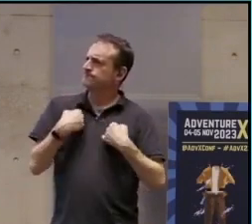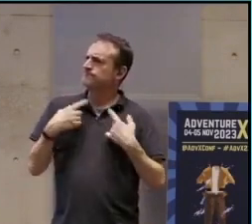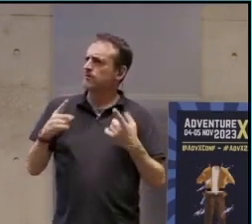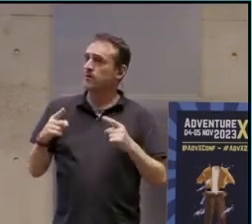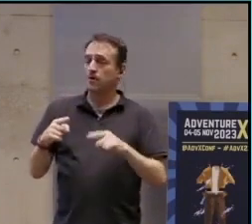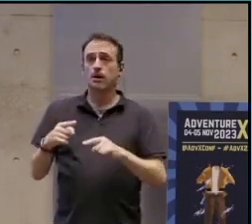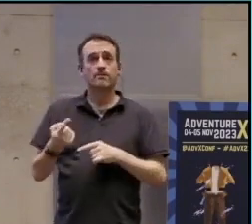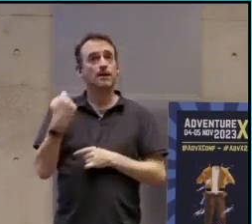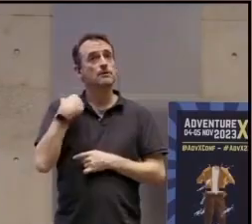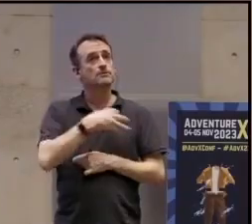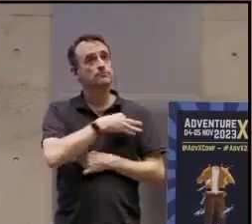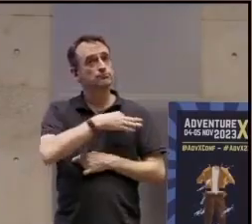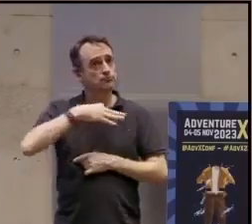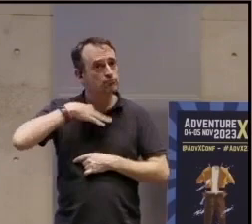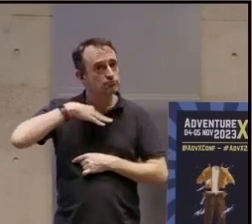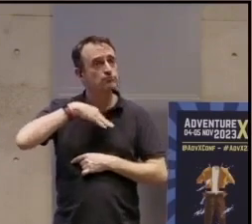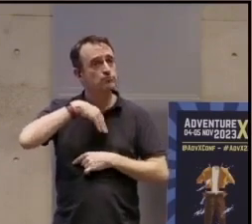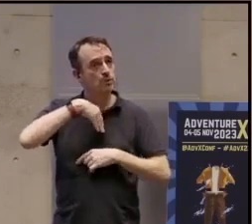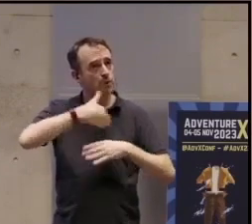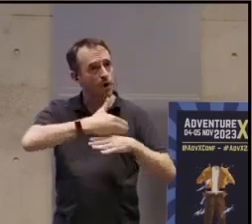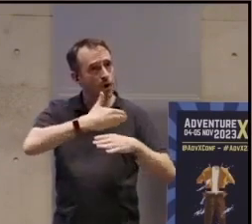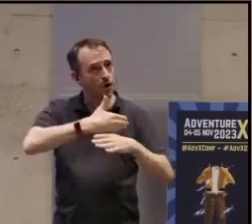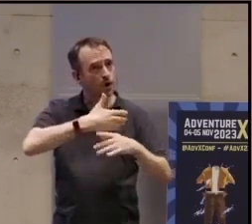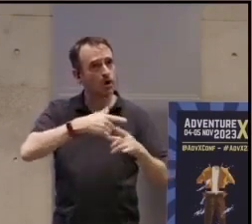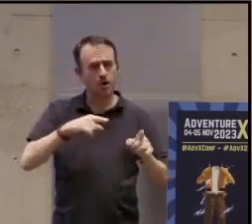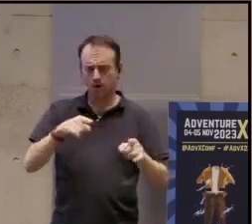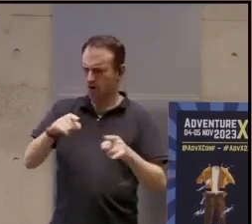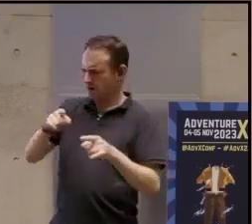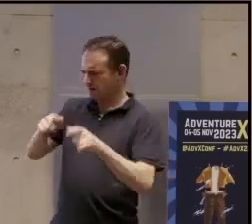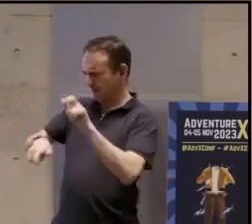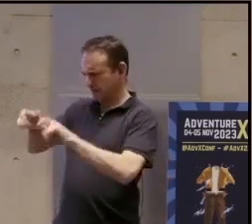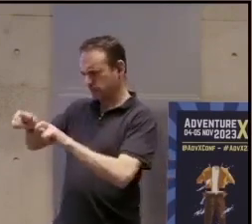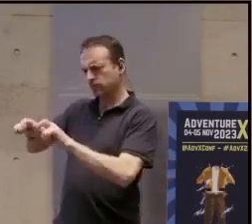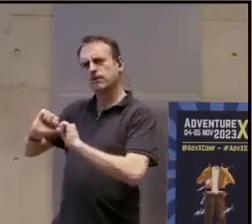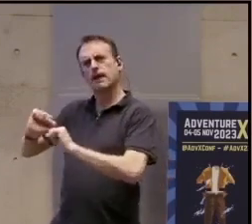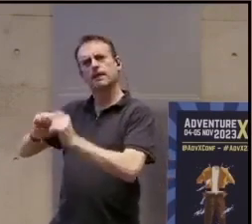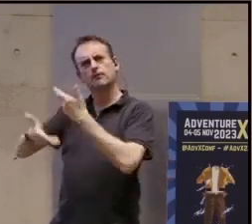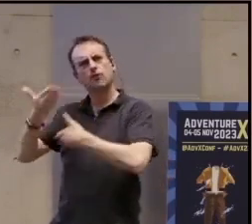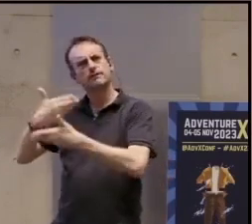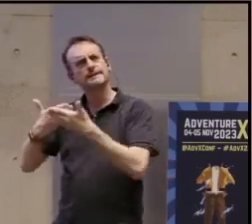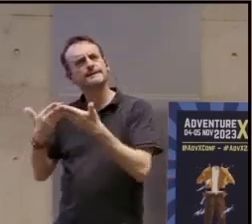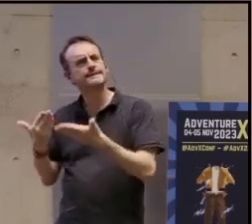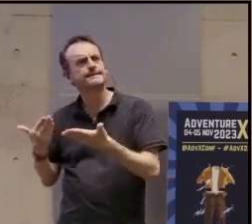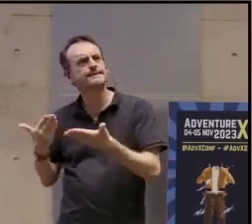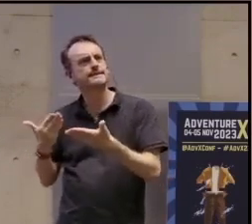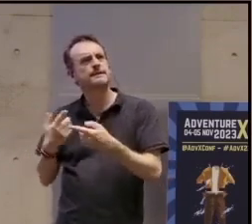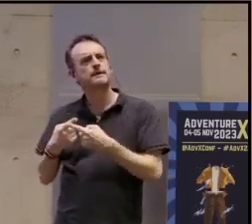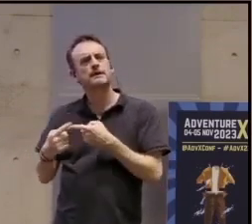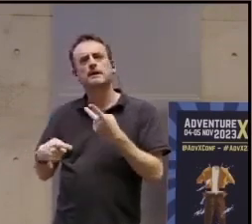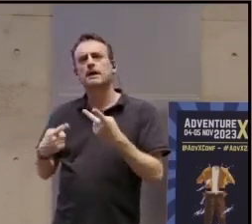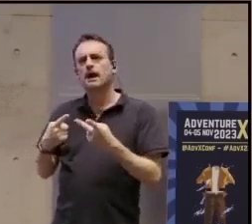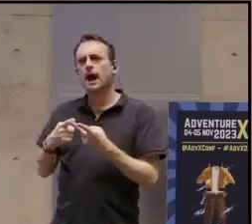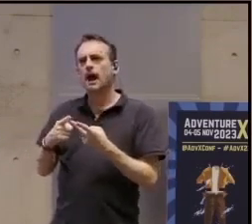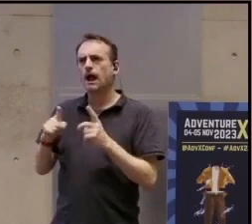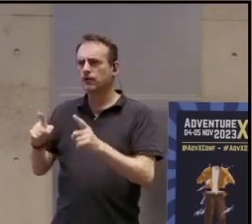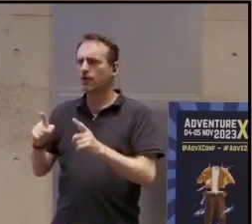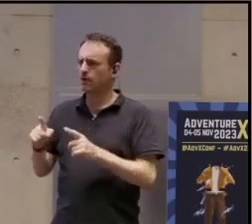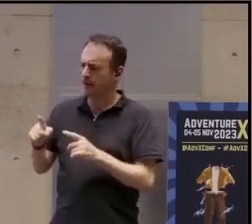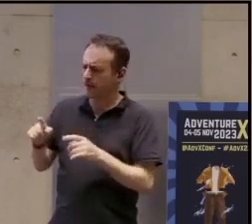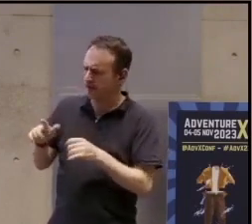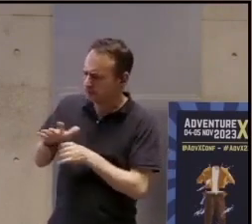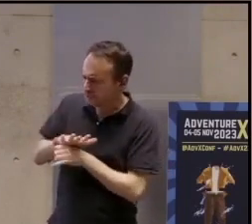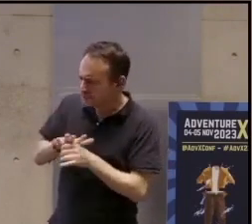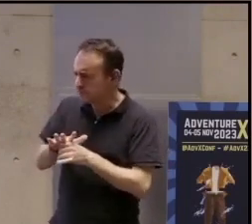clinician, the stories of patients, and not just the illnesses that the patients had, but how this